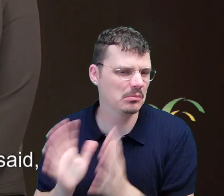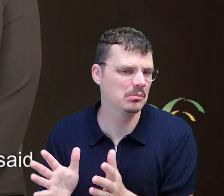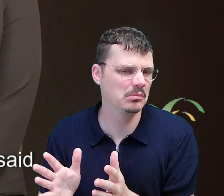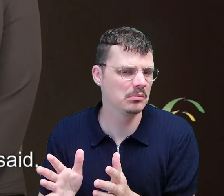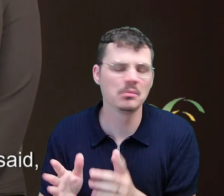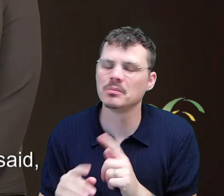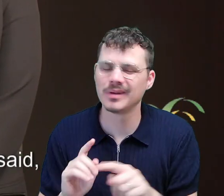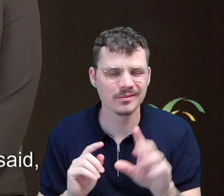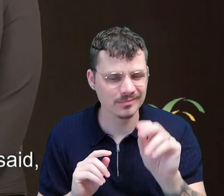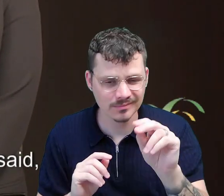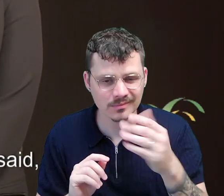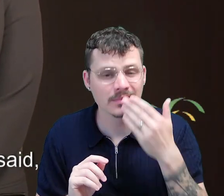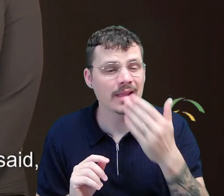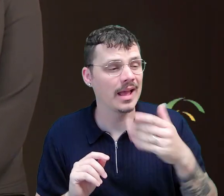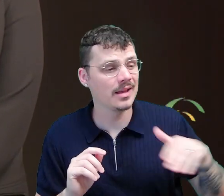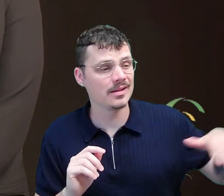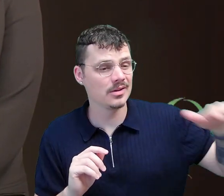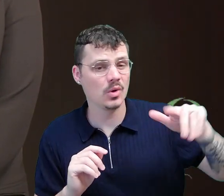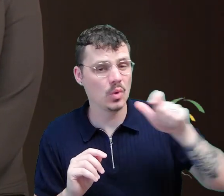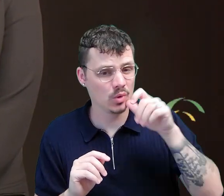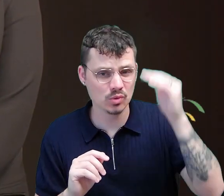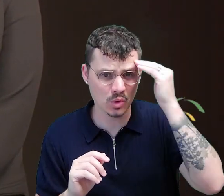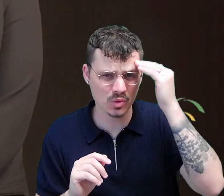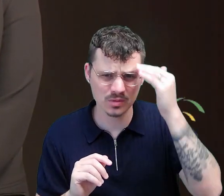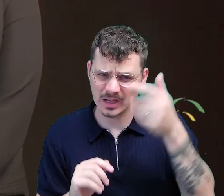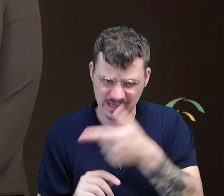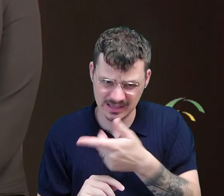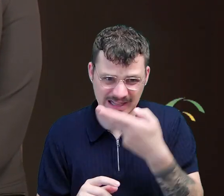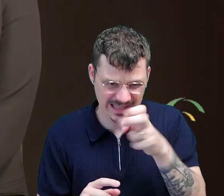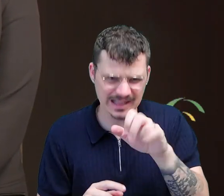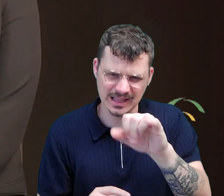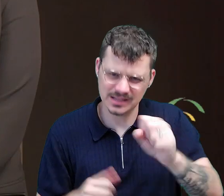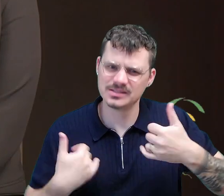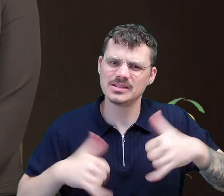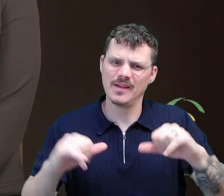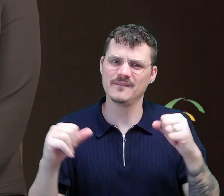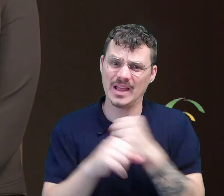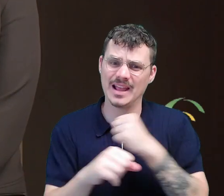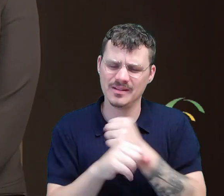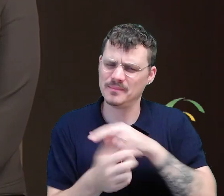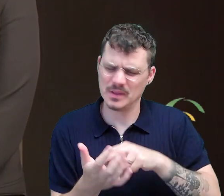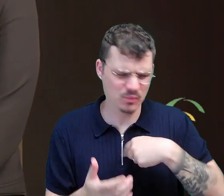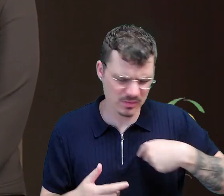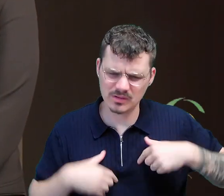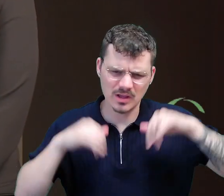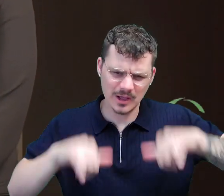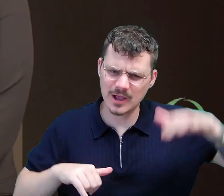But thankfully, people who know him said, well, he's still fighting, so are we.